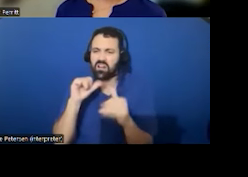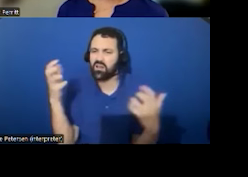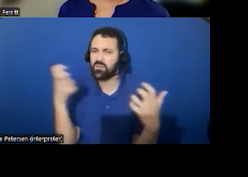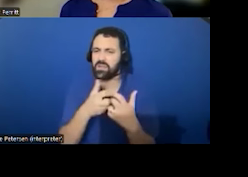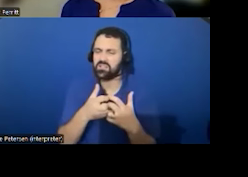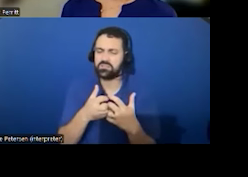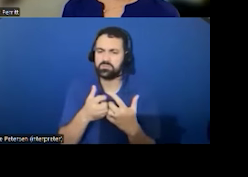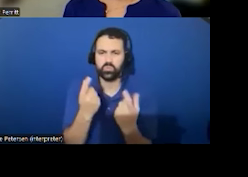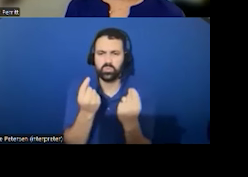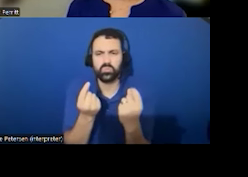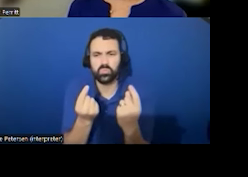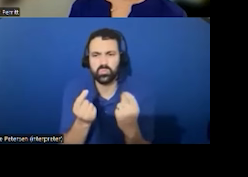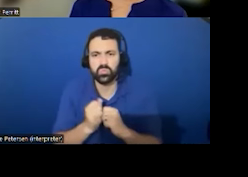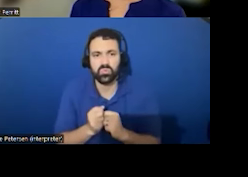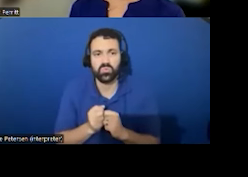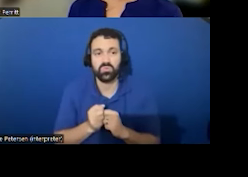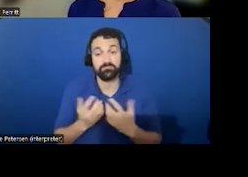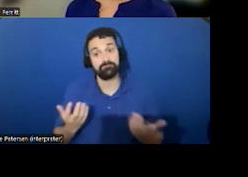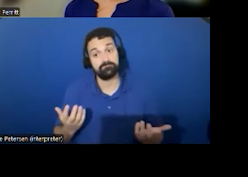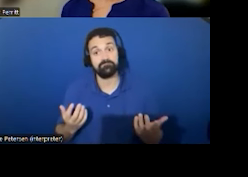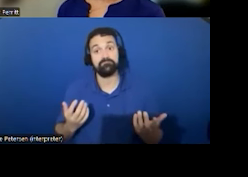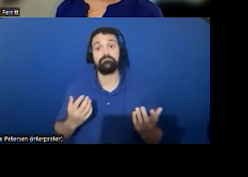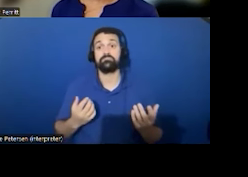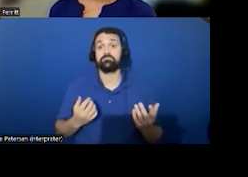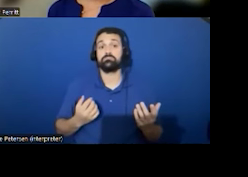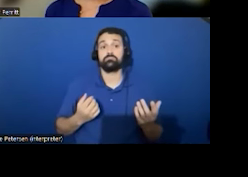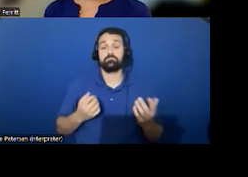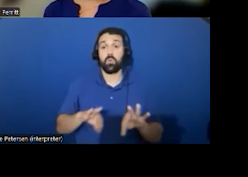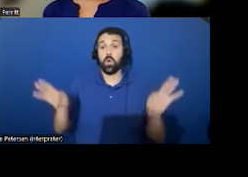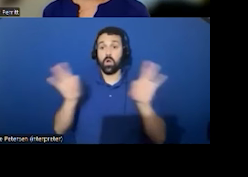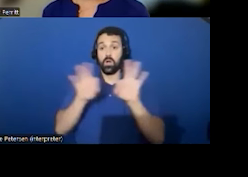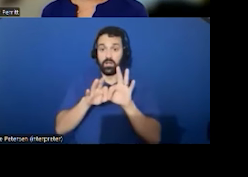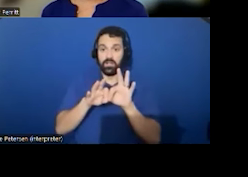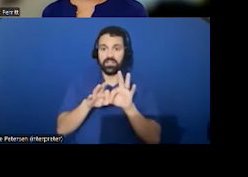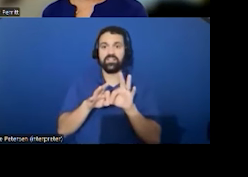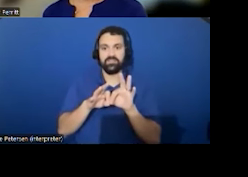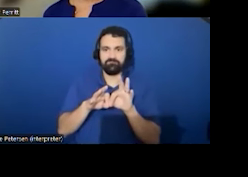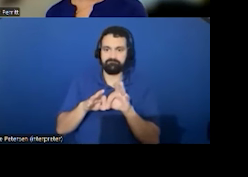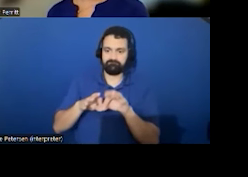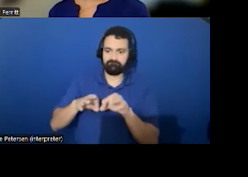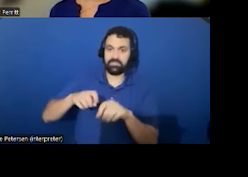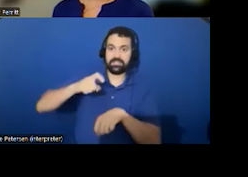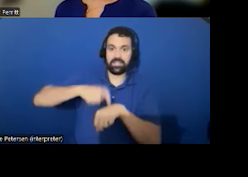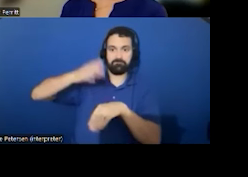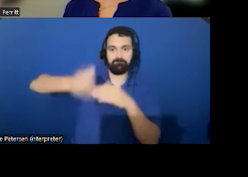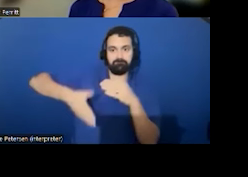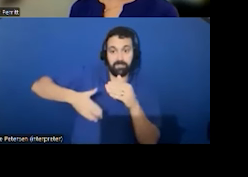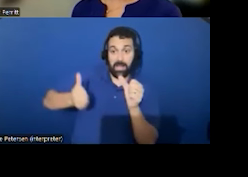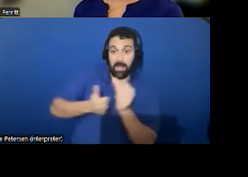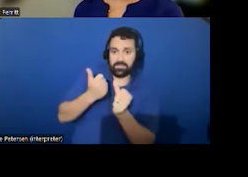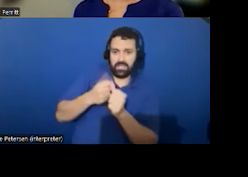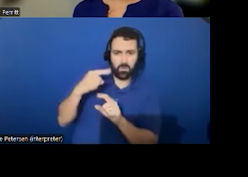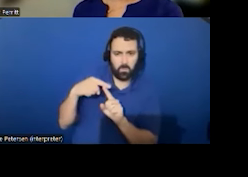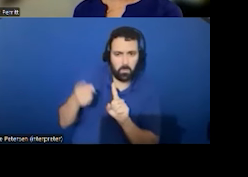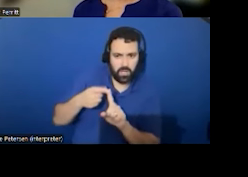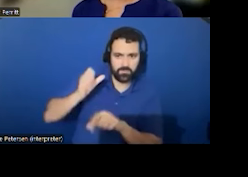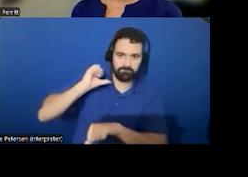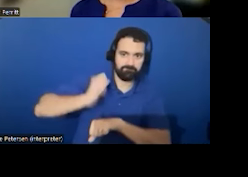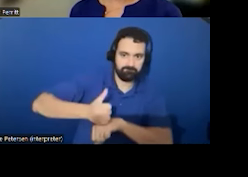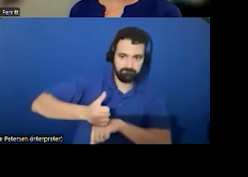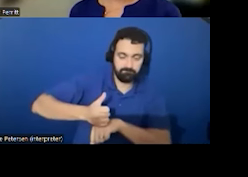use this, then a timeline will need to be developed for updates. And you can, I mean, obviously you're working